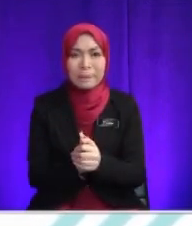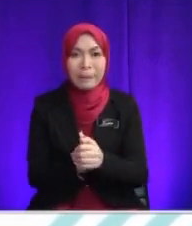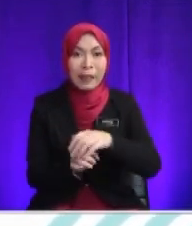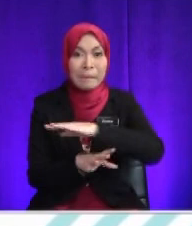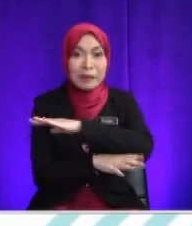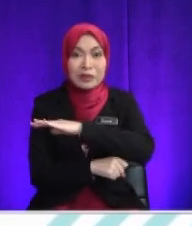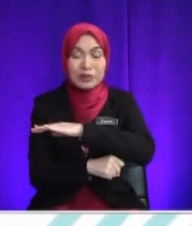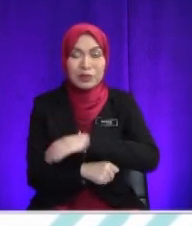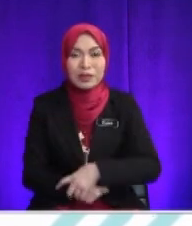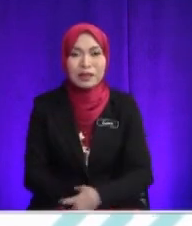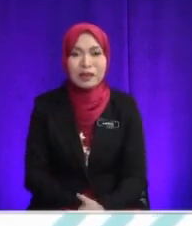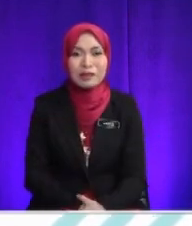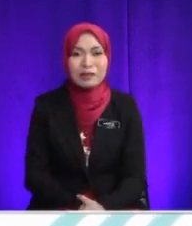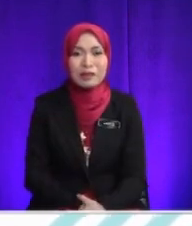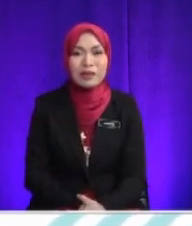Green or red?